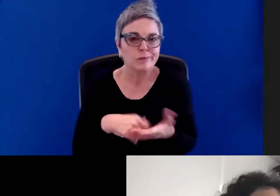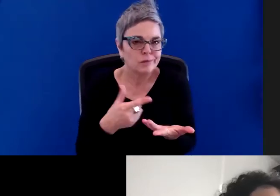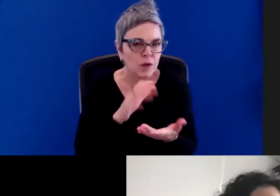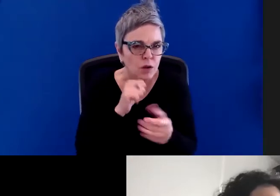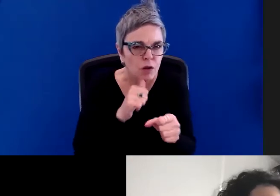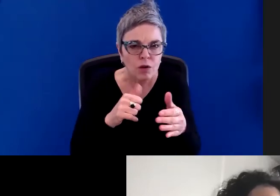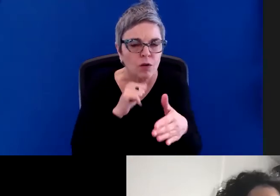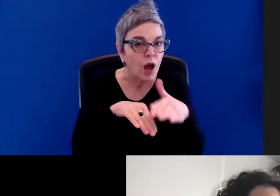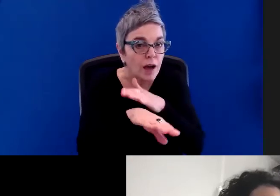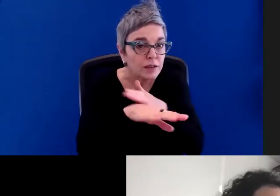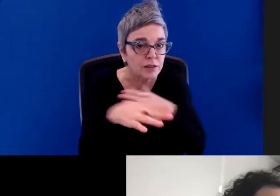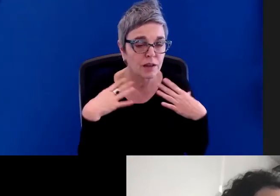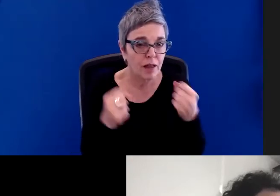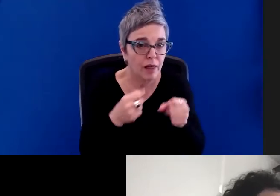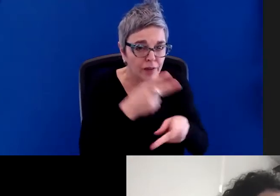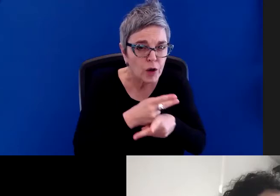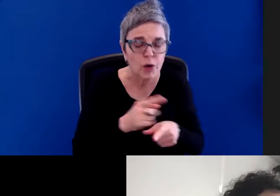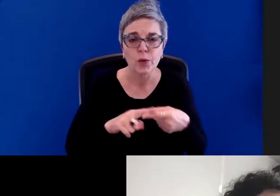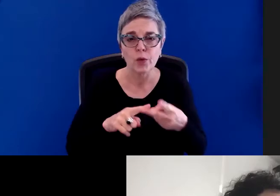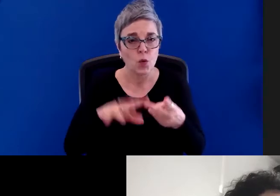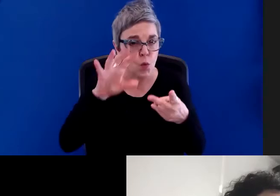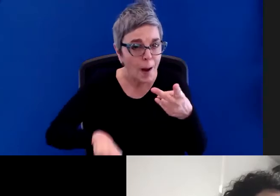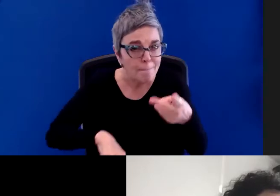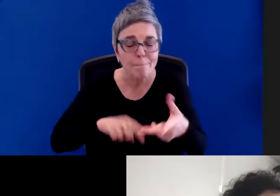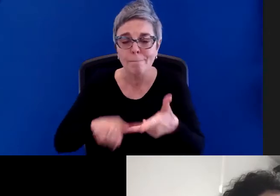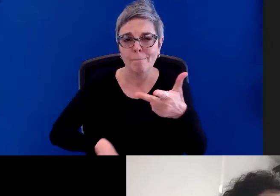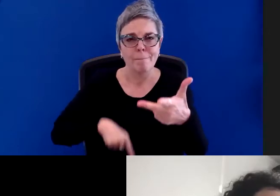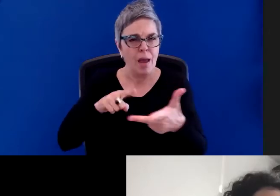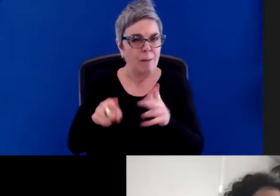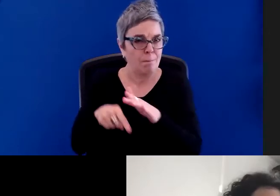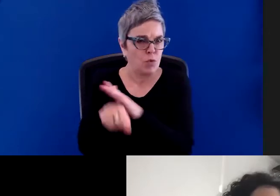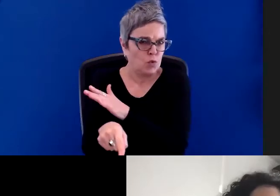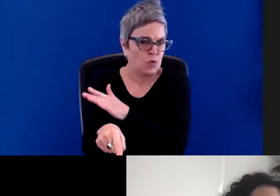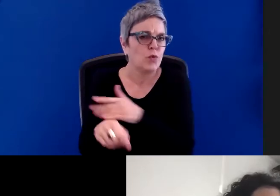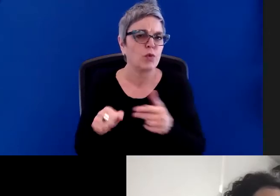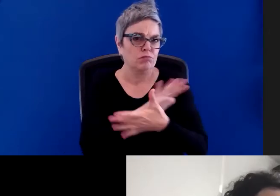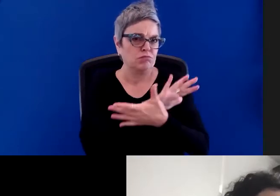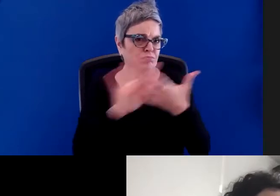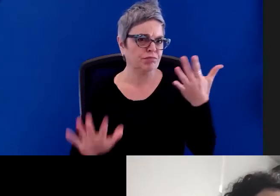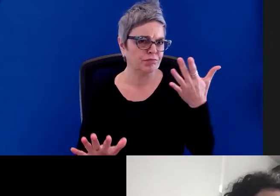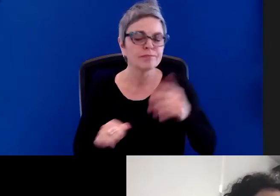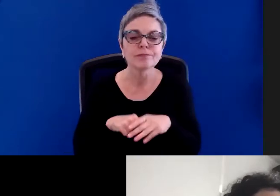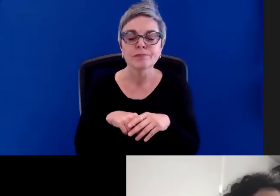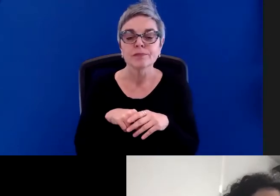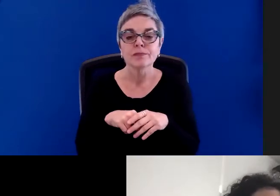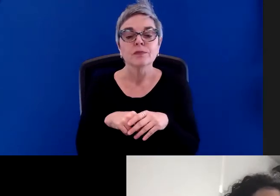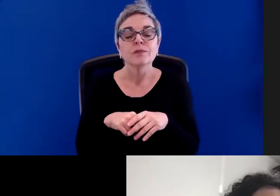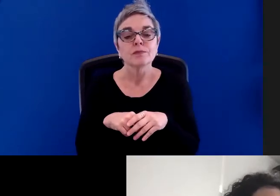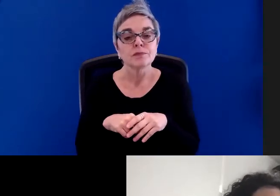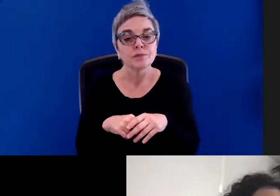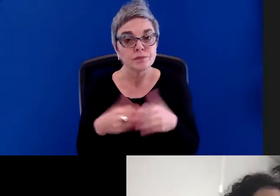reproductive context. Now, as you could probably guess, and as you may know, In response to such